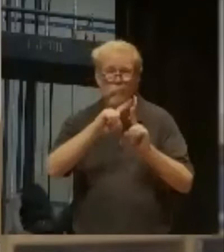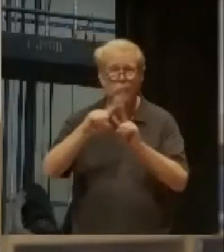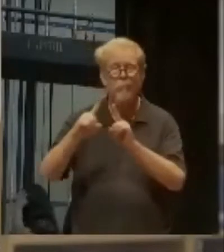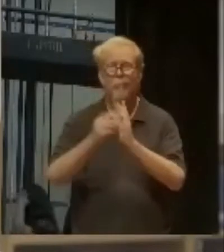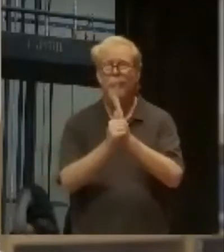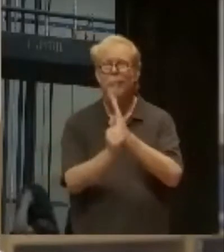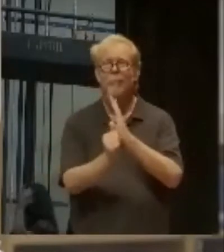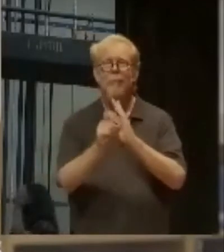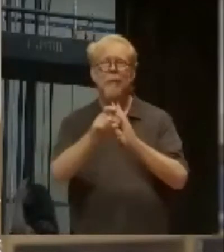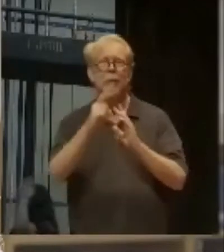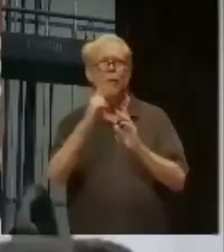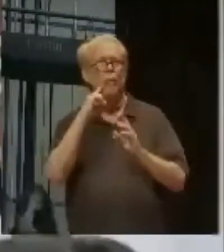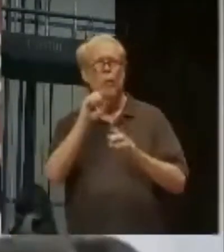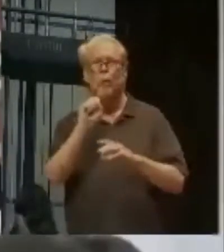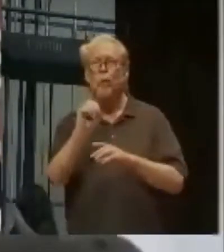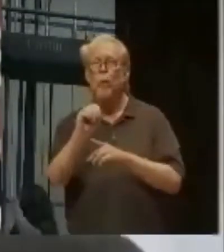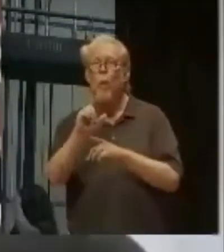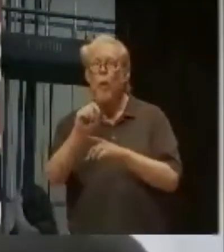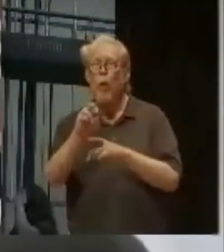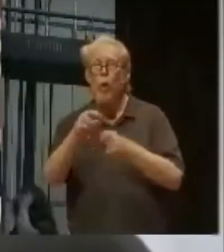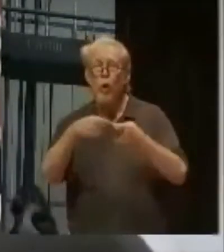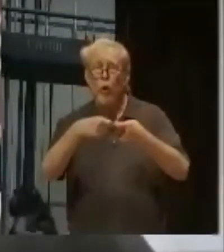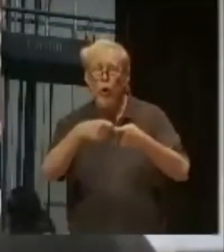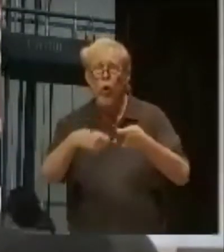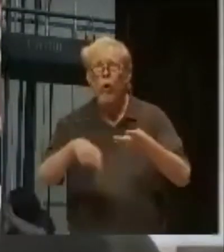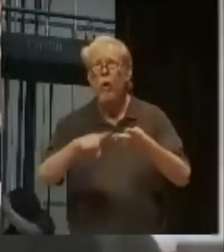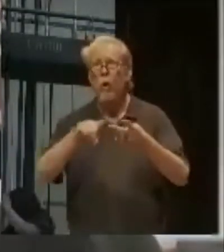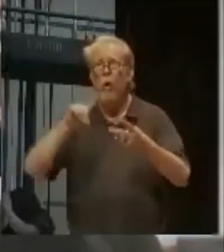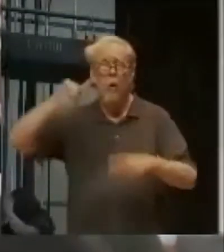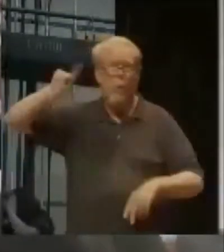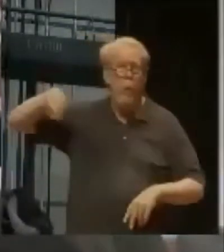to work on solar panels or wind turbines.